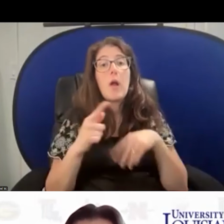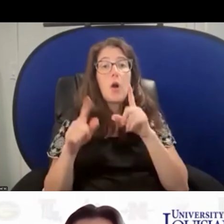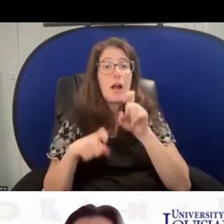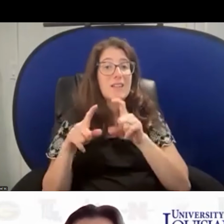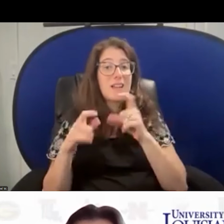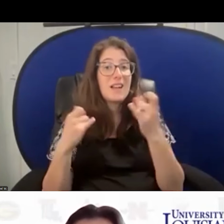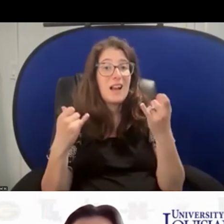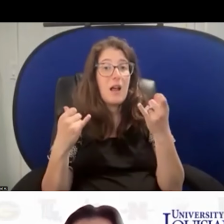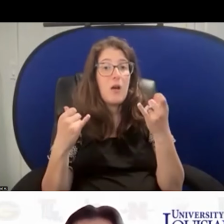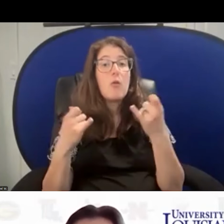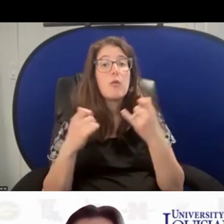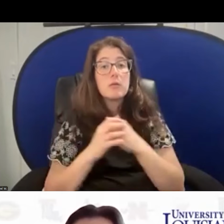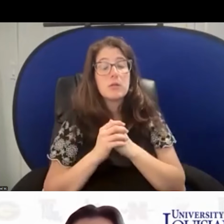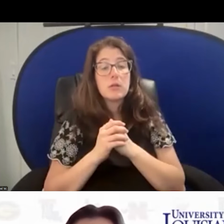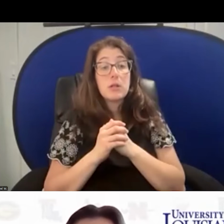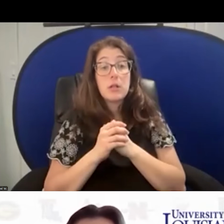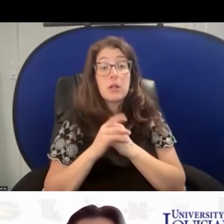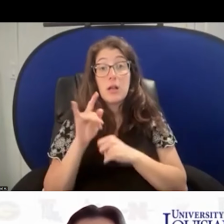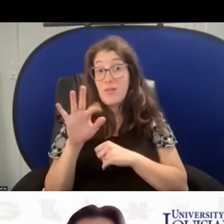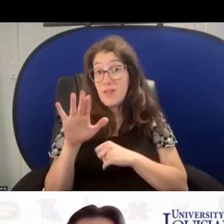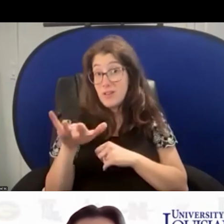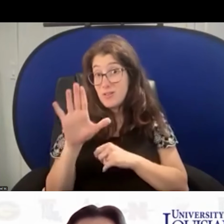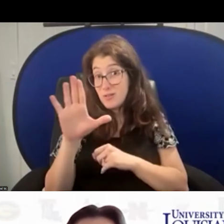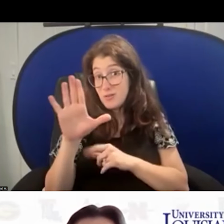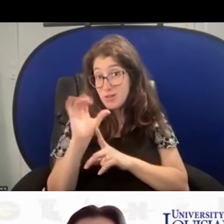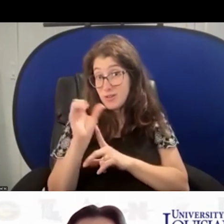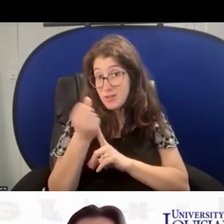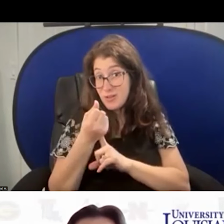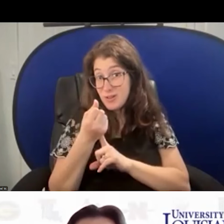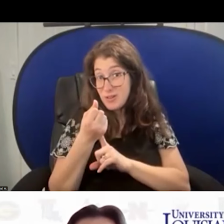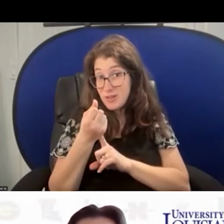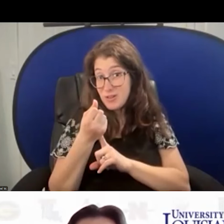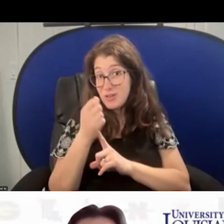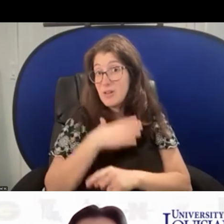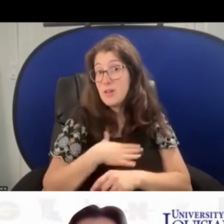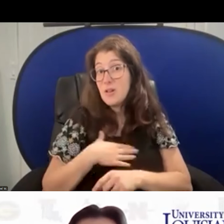questions. So know if that is your situation,